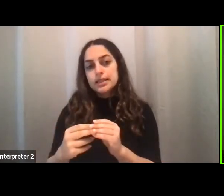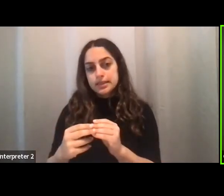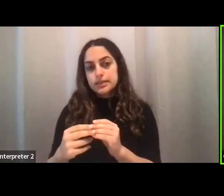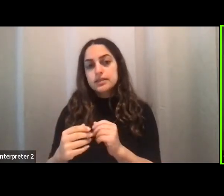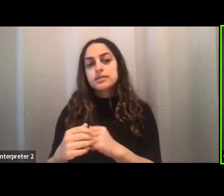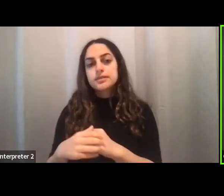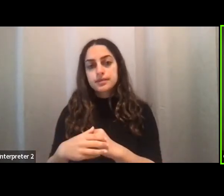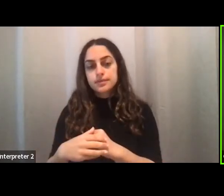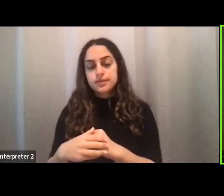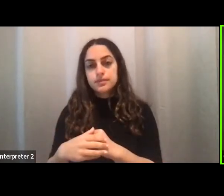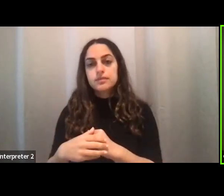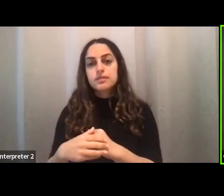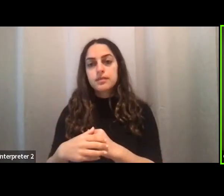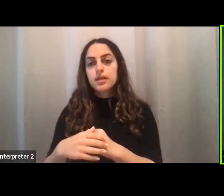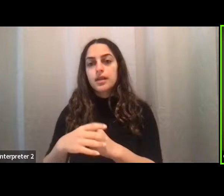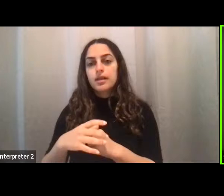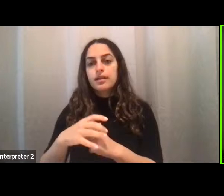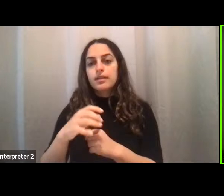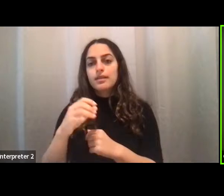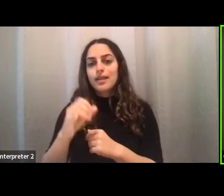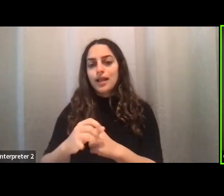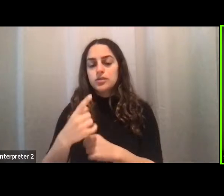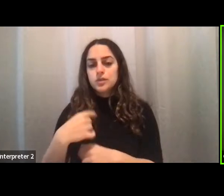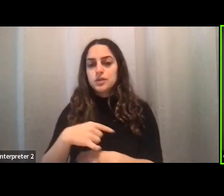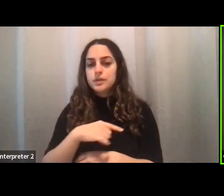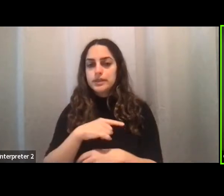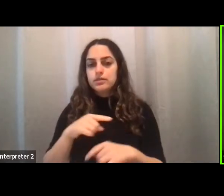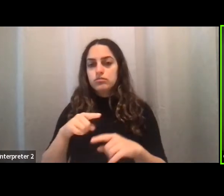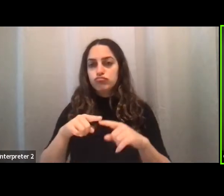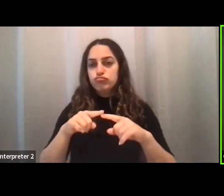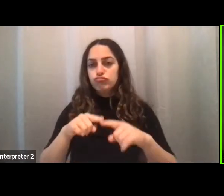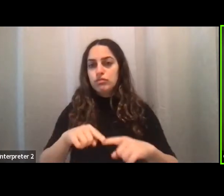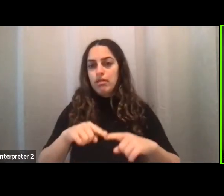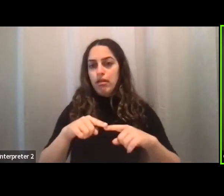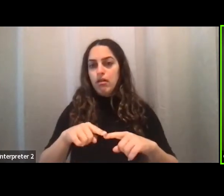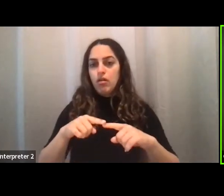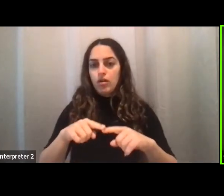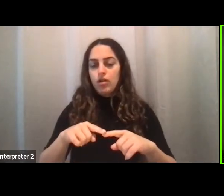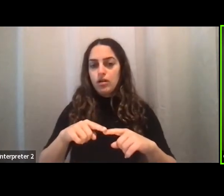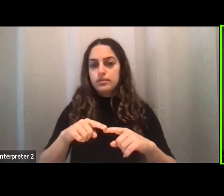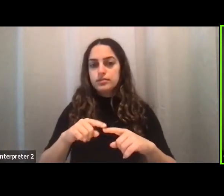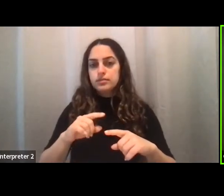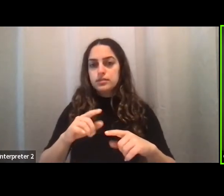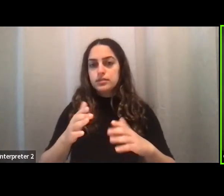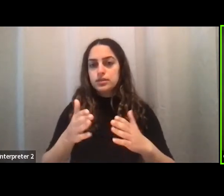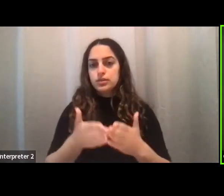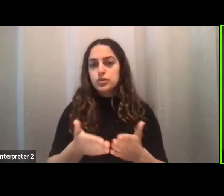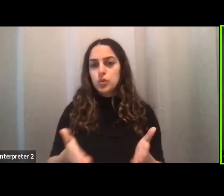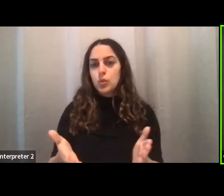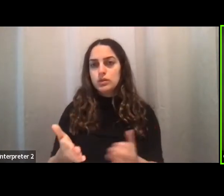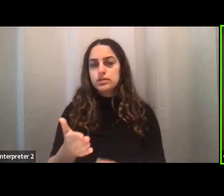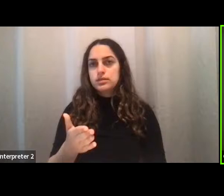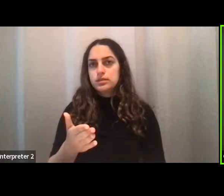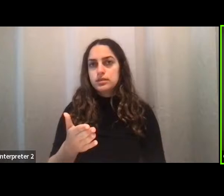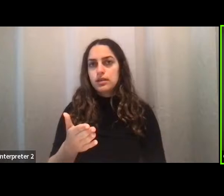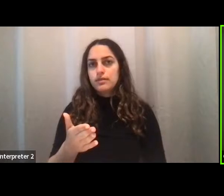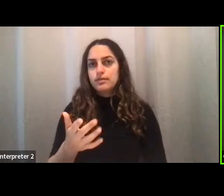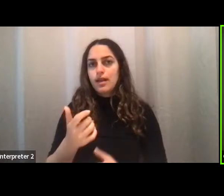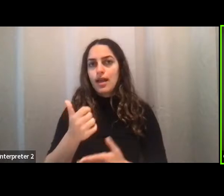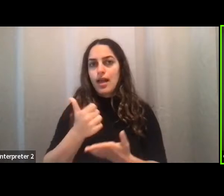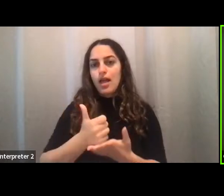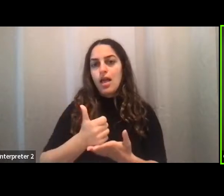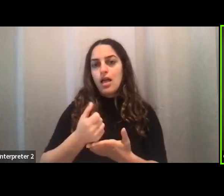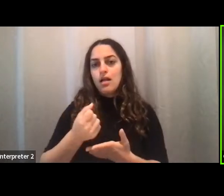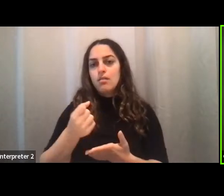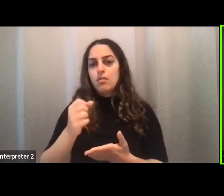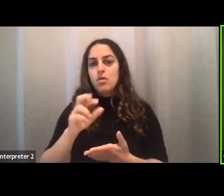and that's what we solely rely on as a source of uh help or you know